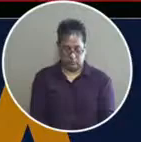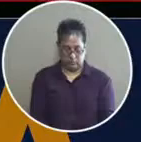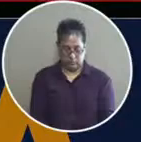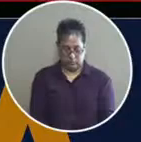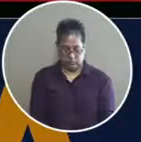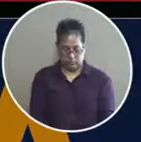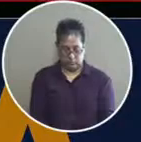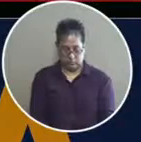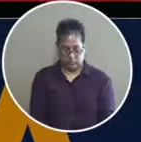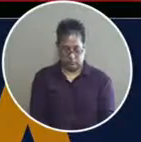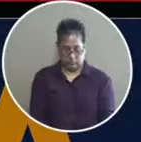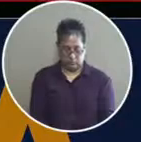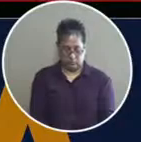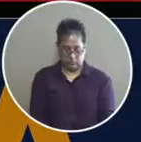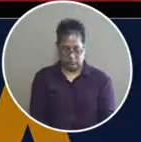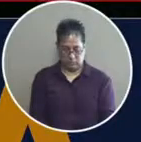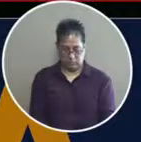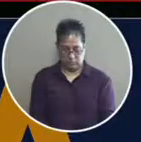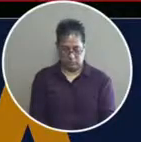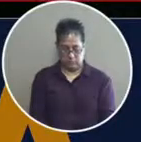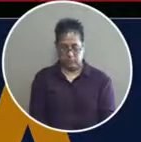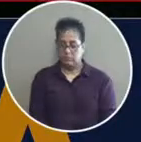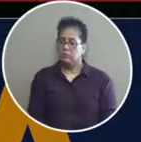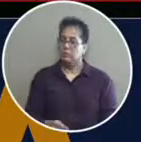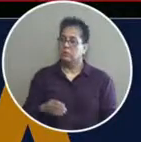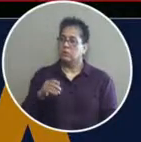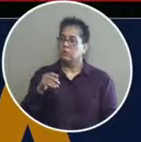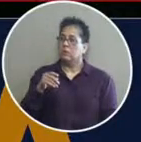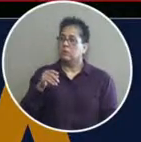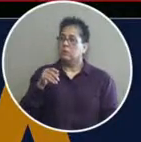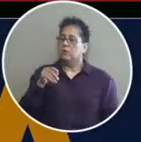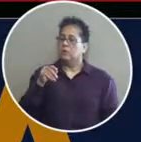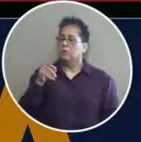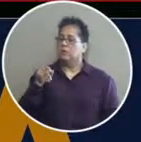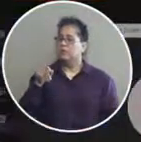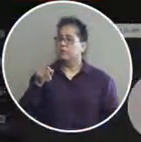to speak. So our